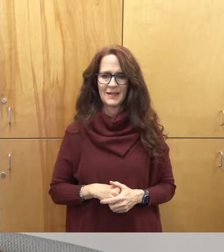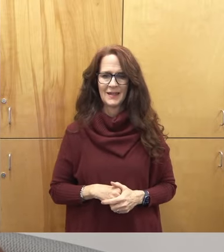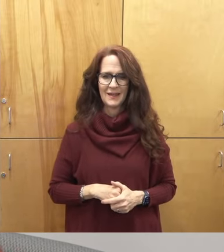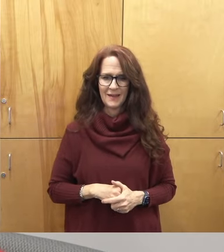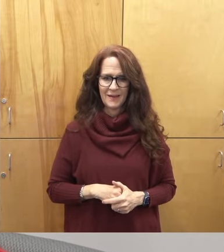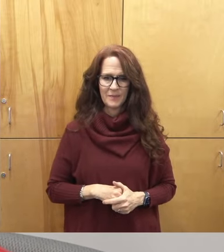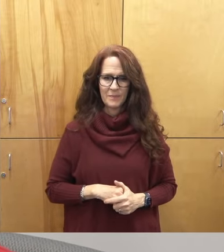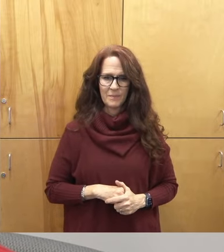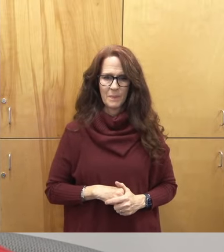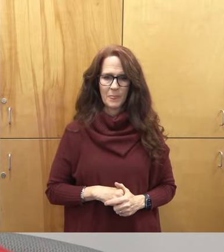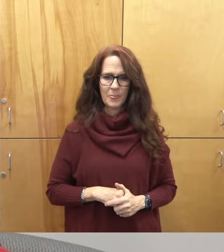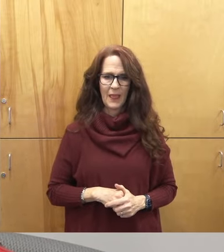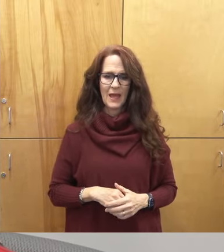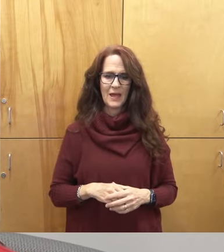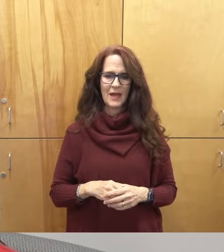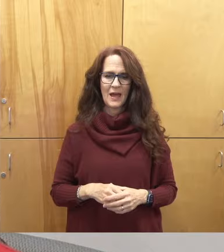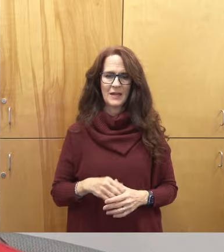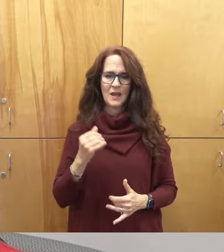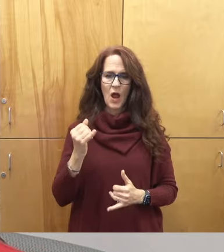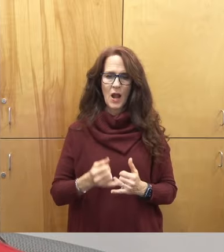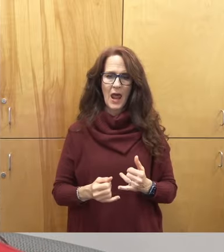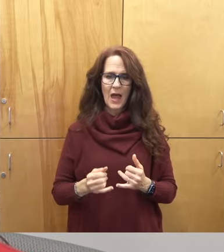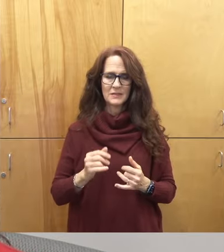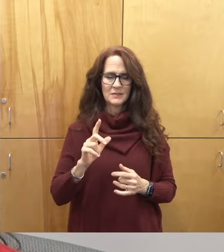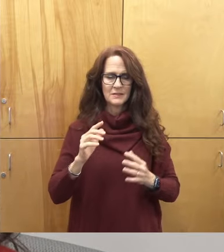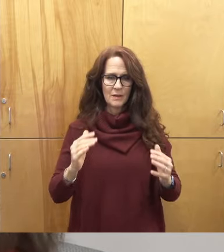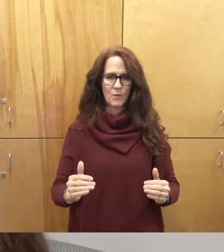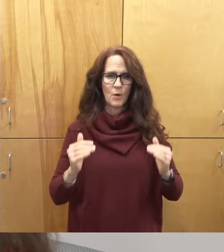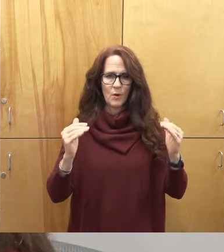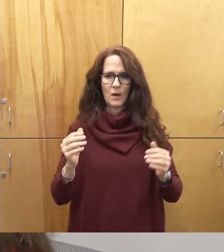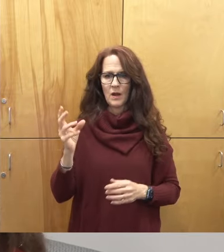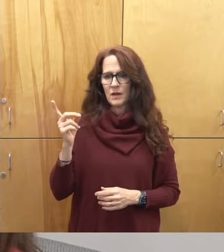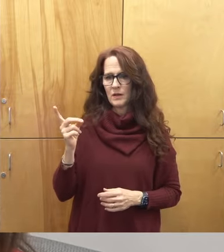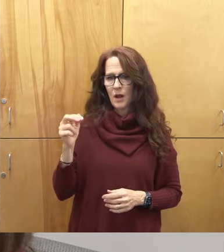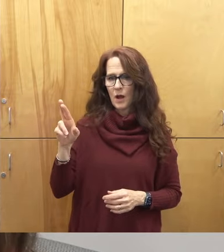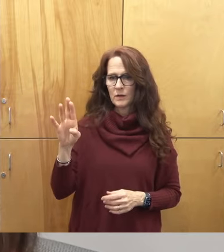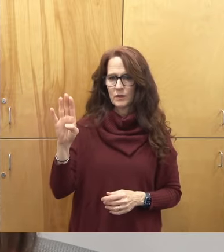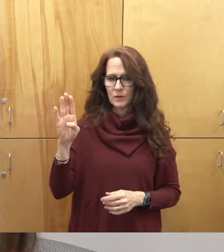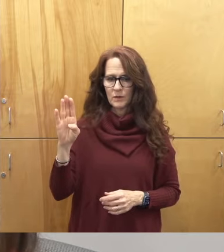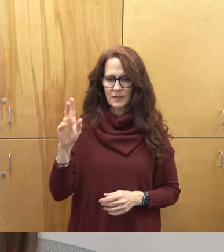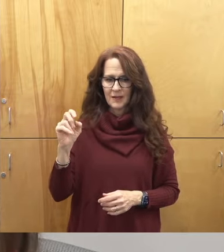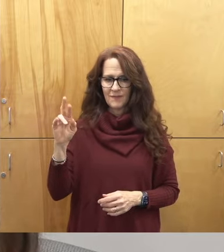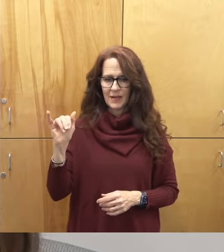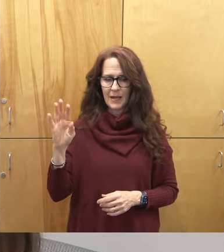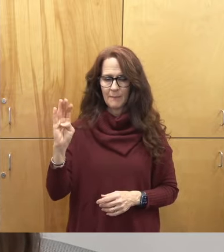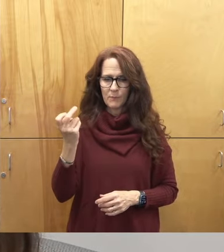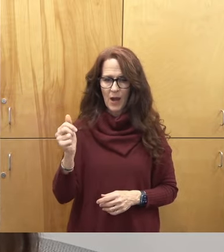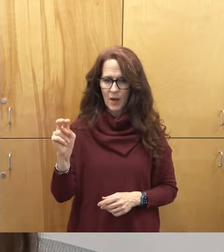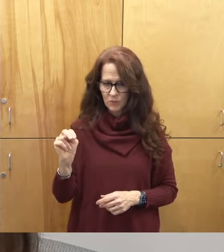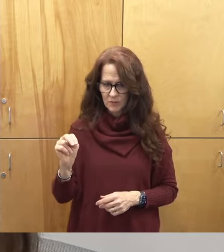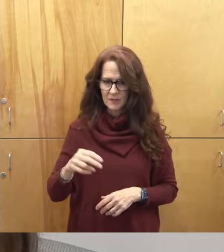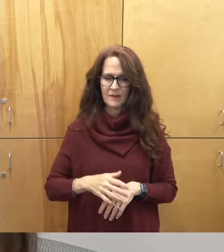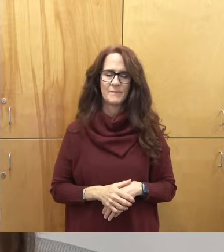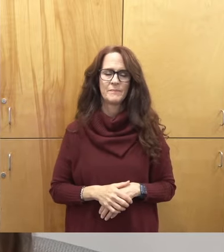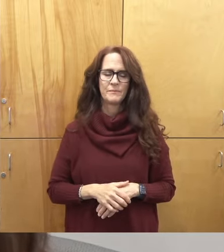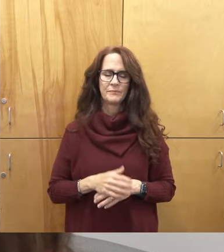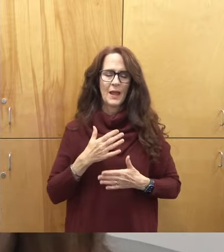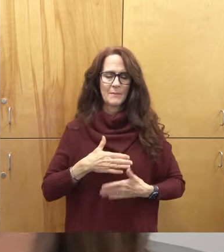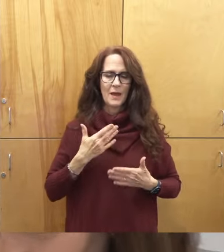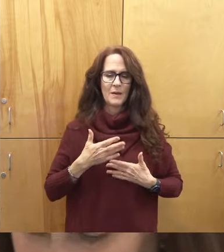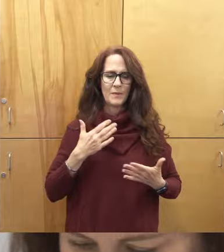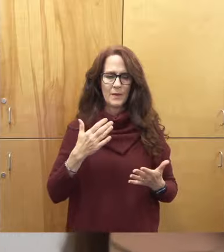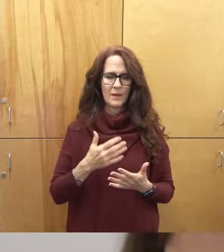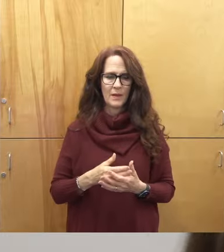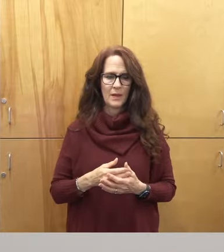Okay, into our last round of promotions for Dr. Tiffany Brown. Thank you. Good evening. I'm pleased to recognize Dr.